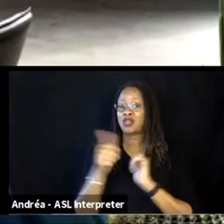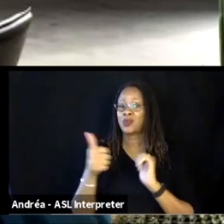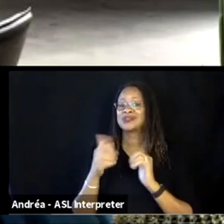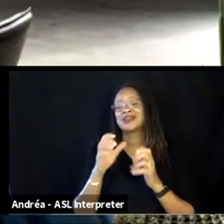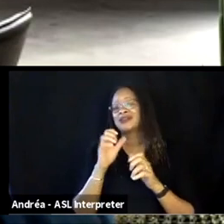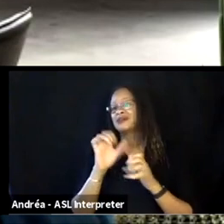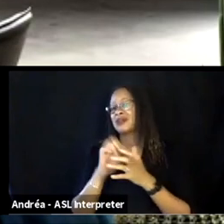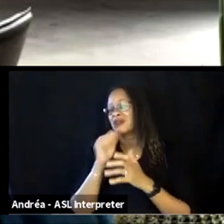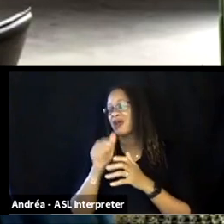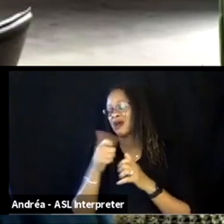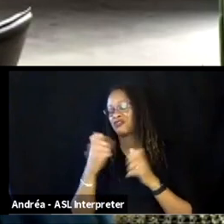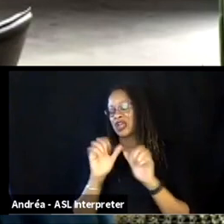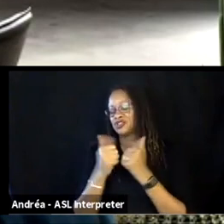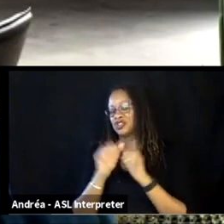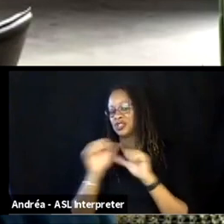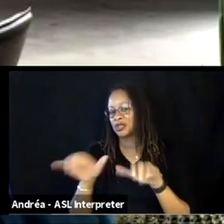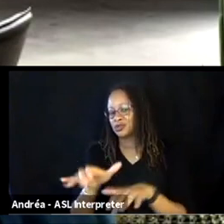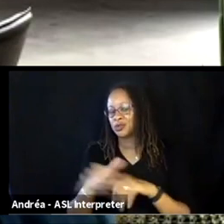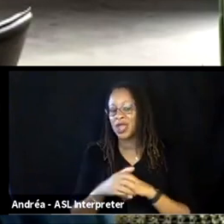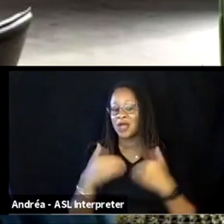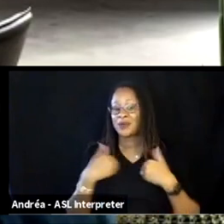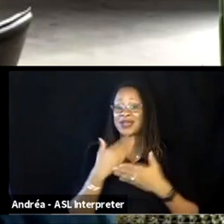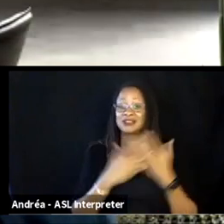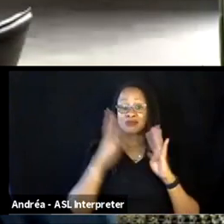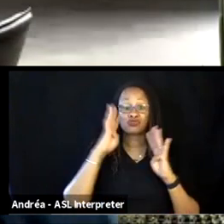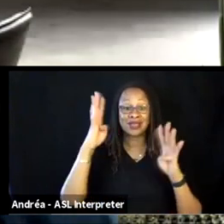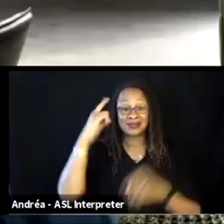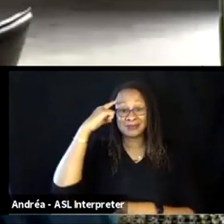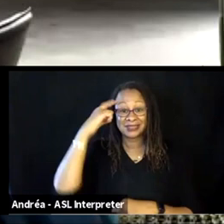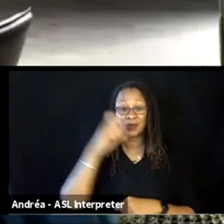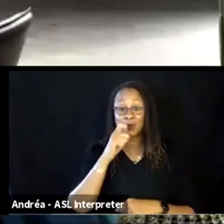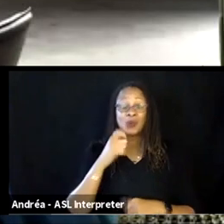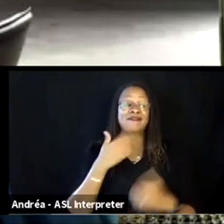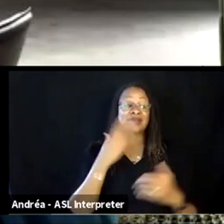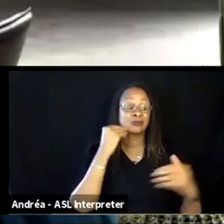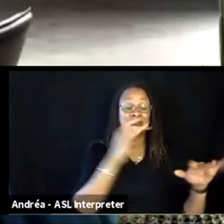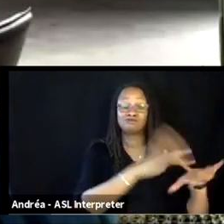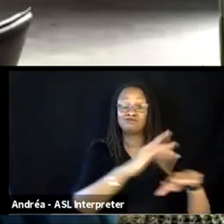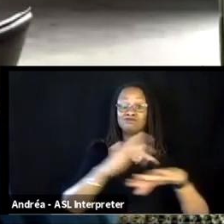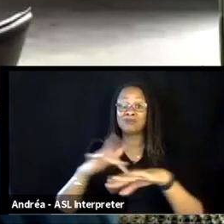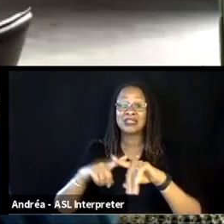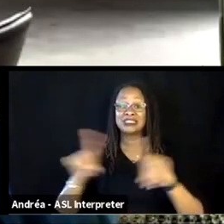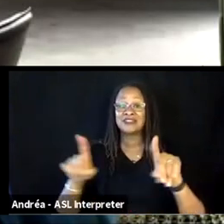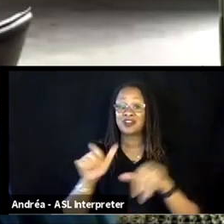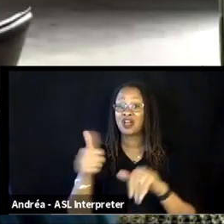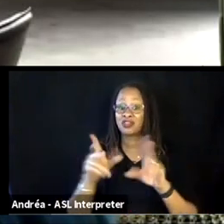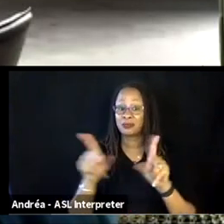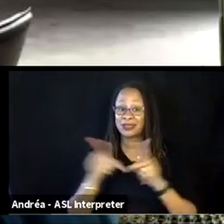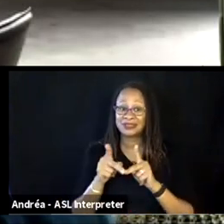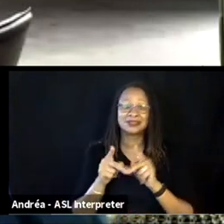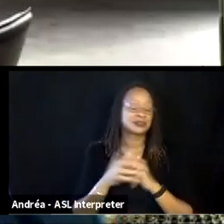could. And so we have some creative minds who've been at other places, a lot of big or majority